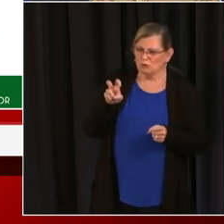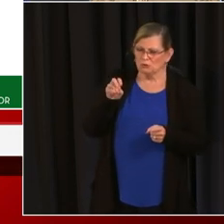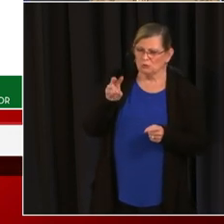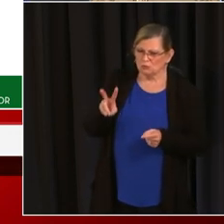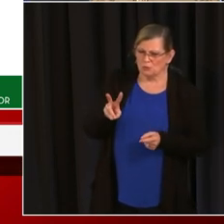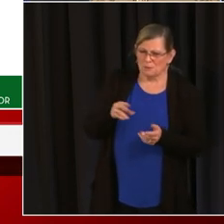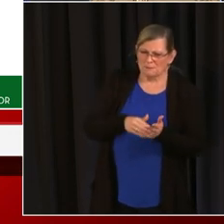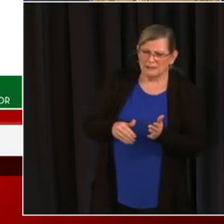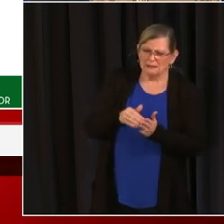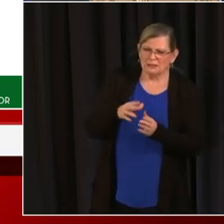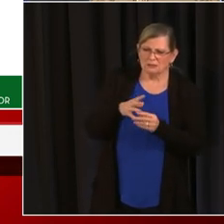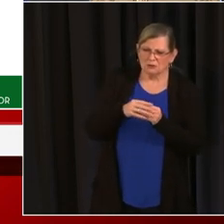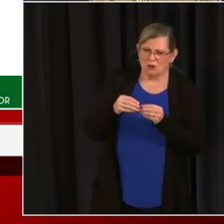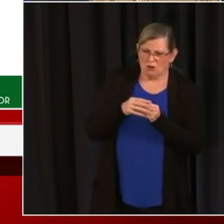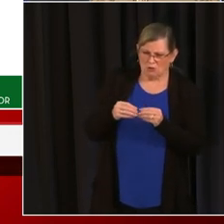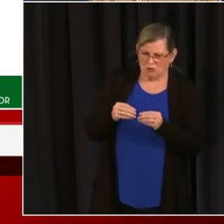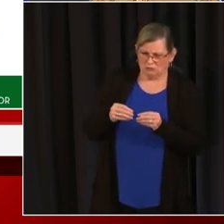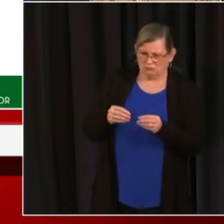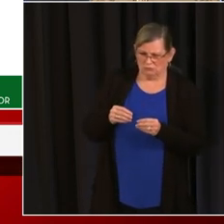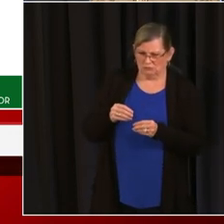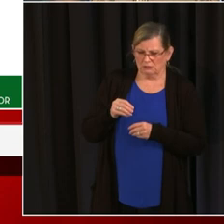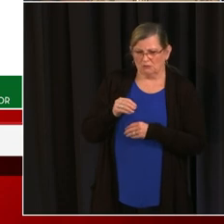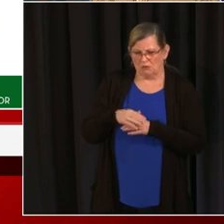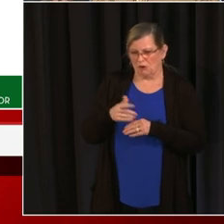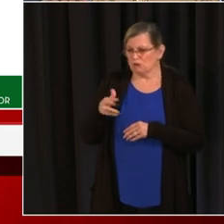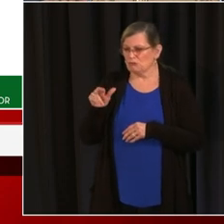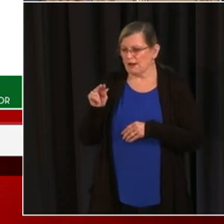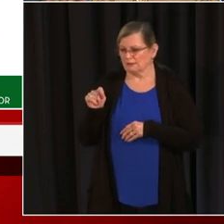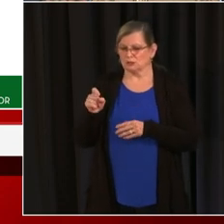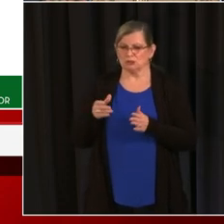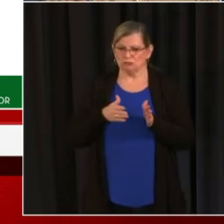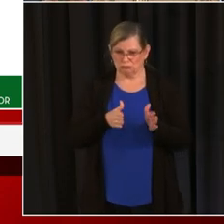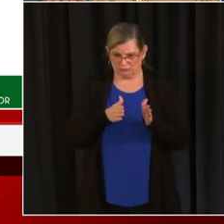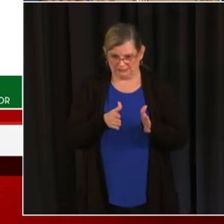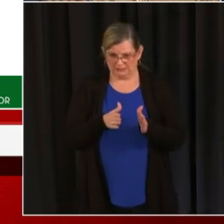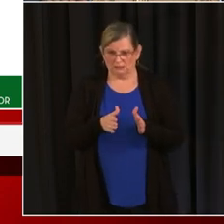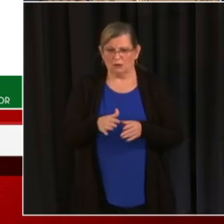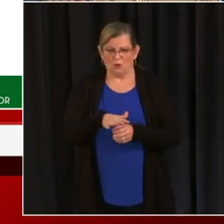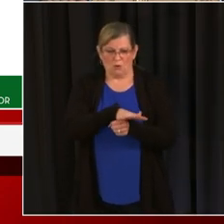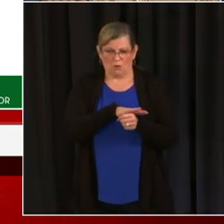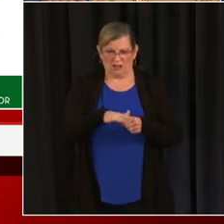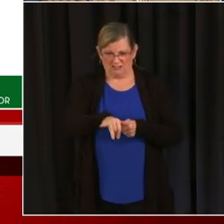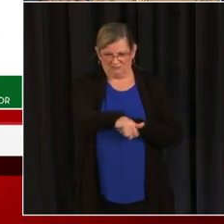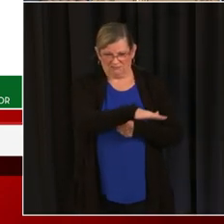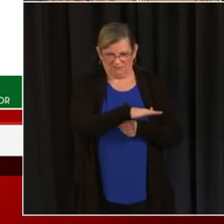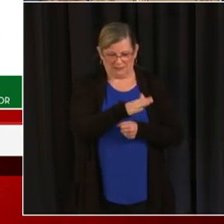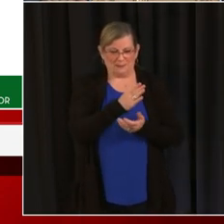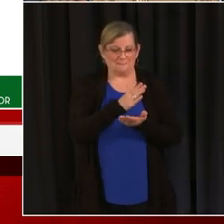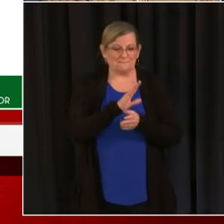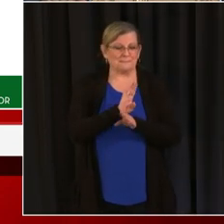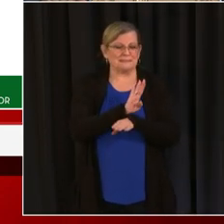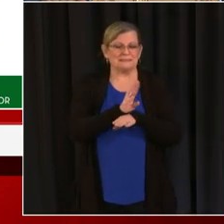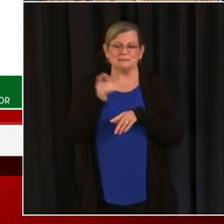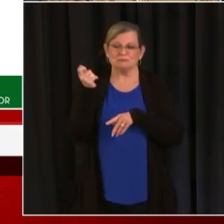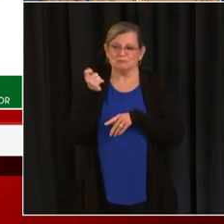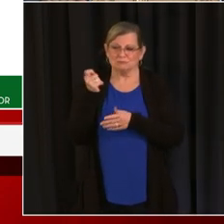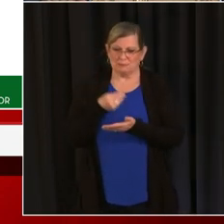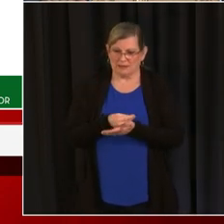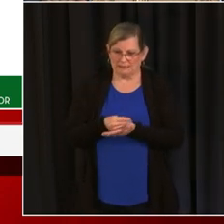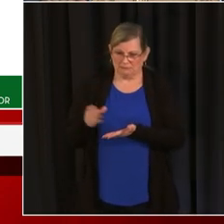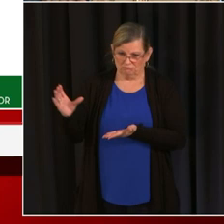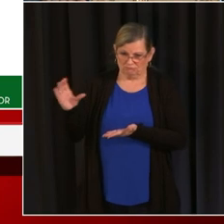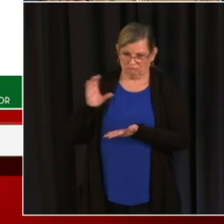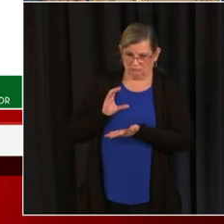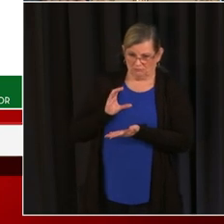Street Small Business Grants that are going to 50 local businesses. These are competitive capital improvement grants that